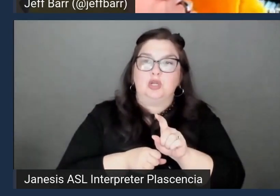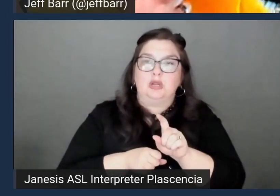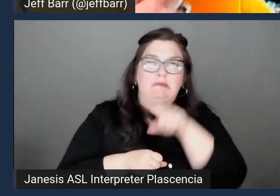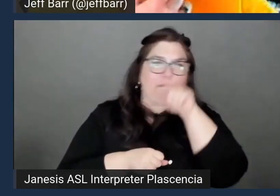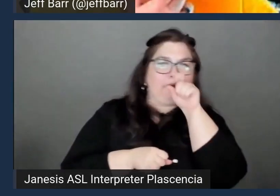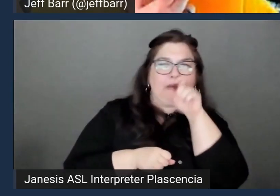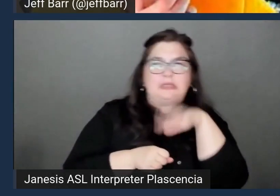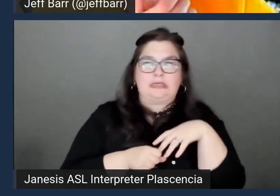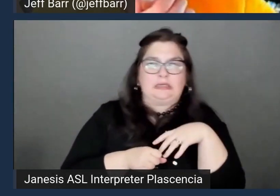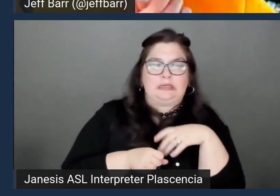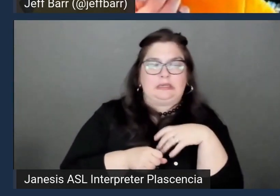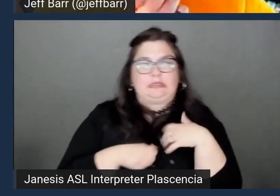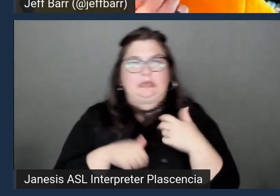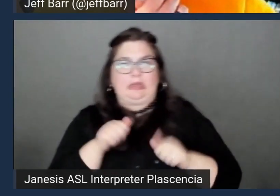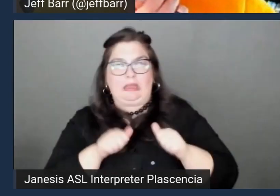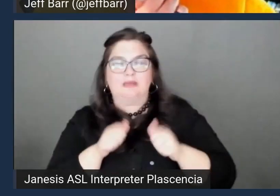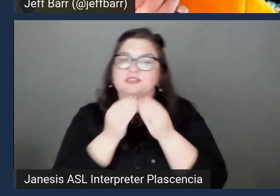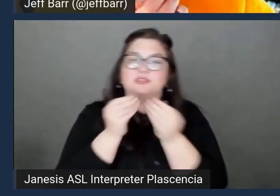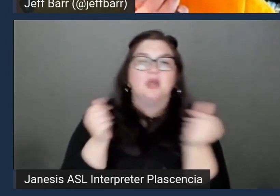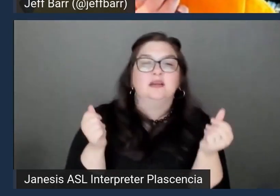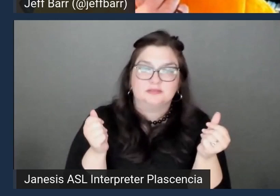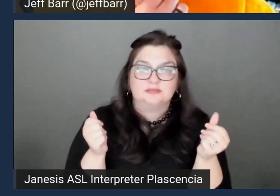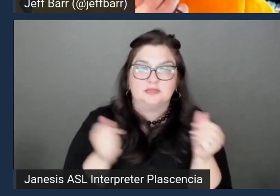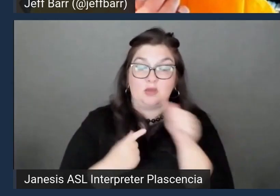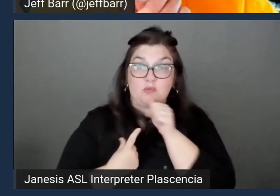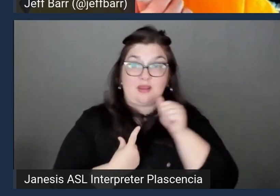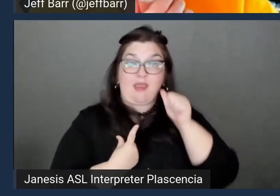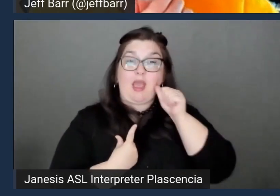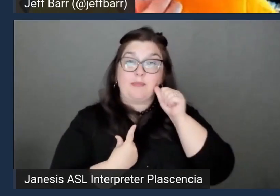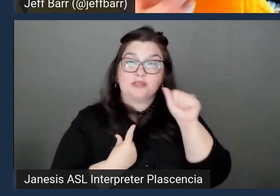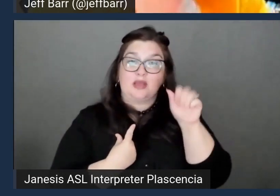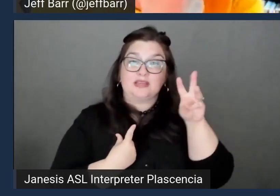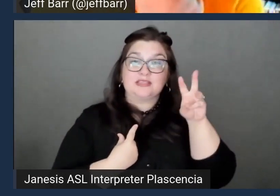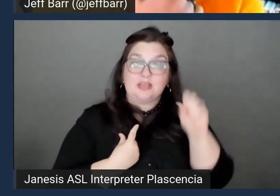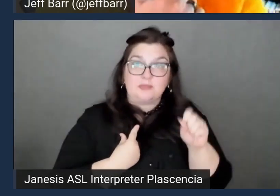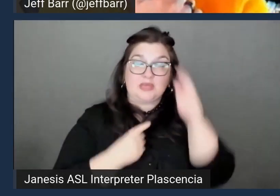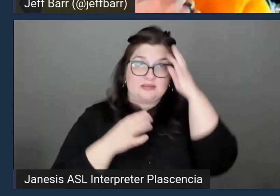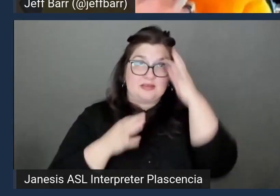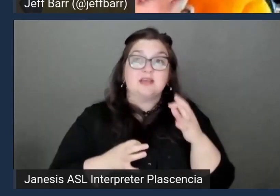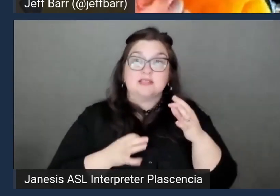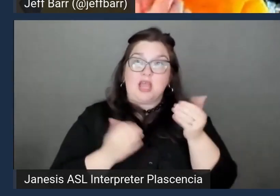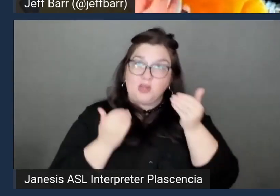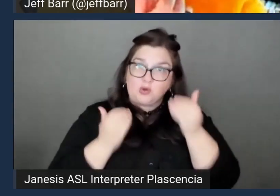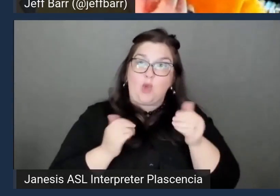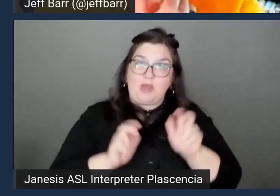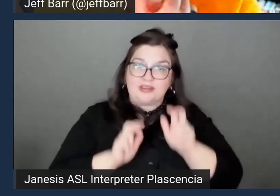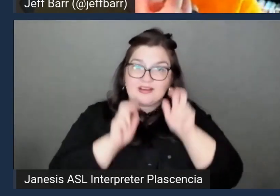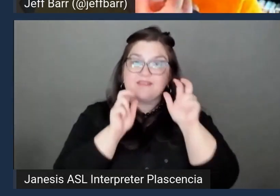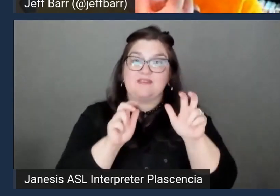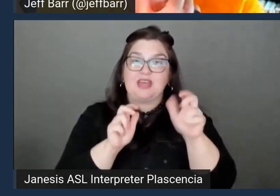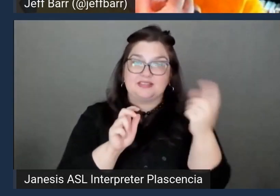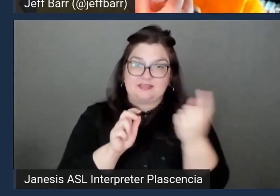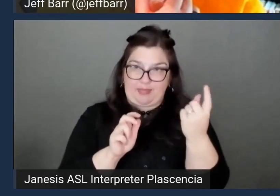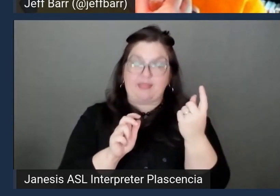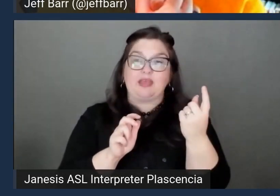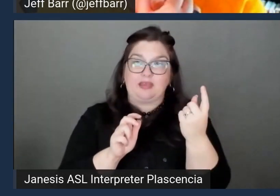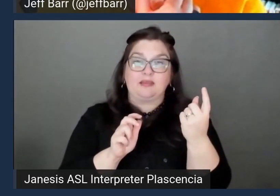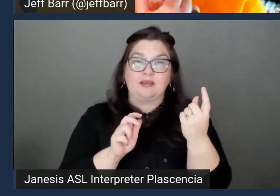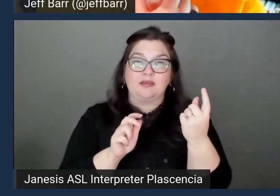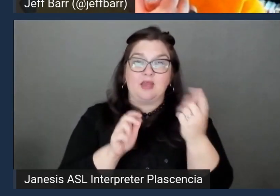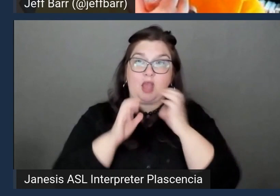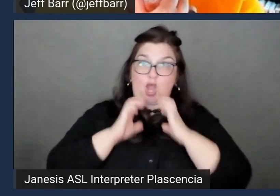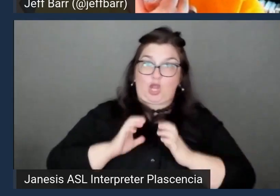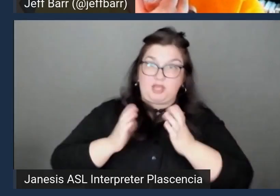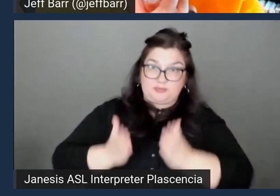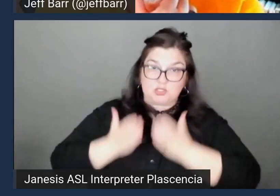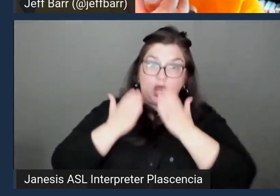Amazon and AWS decide that they're going to go invest in something and give our customers an offering, we plan on doing